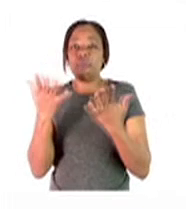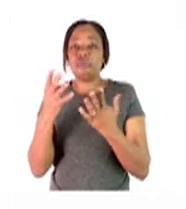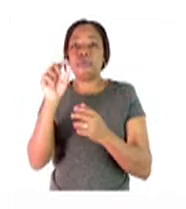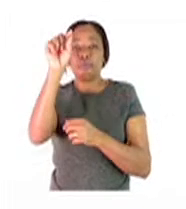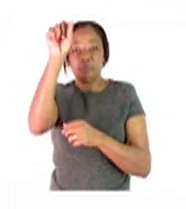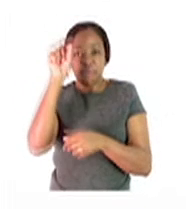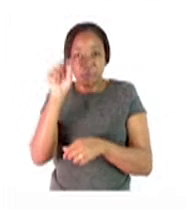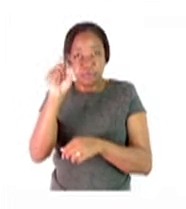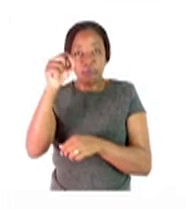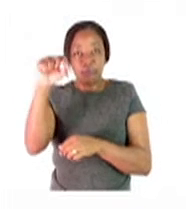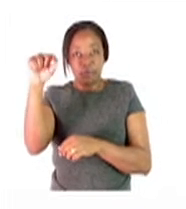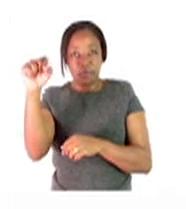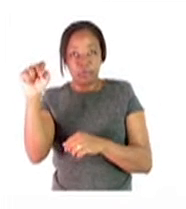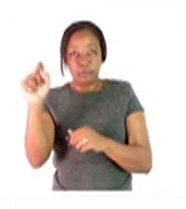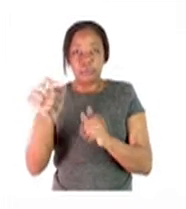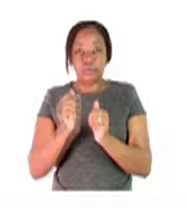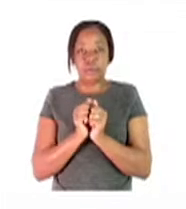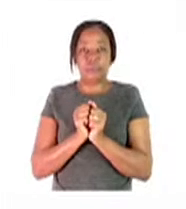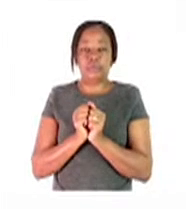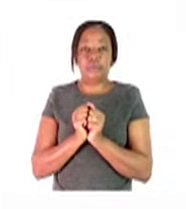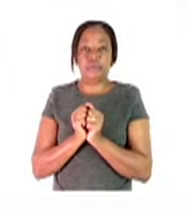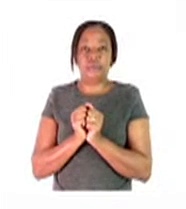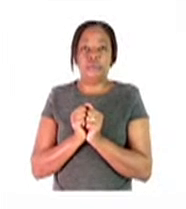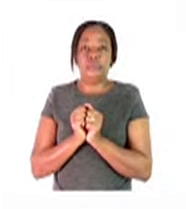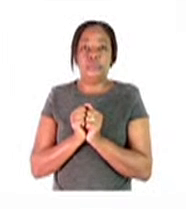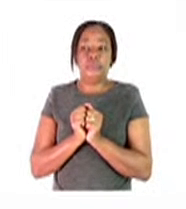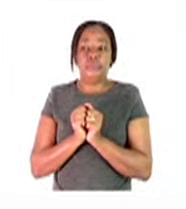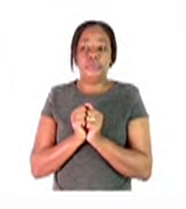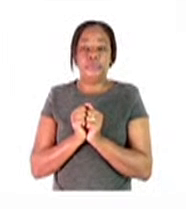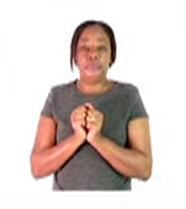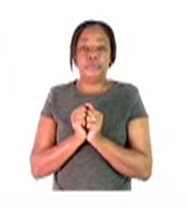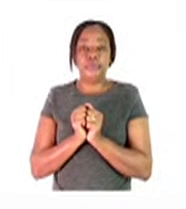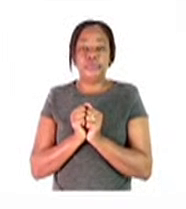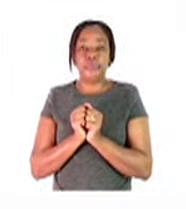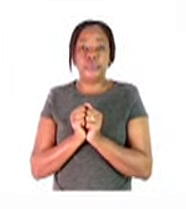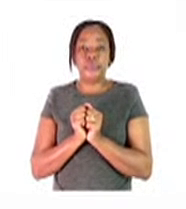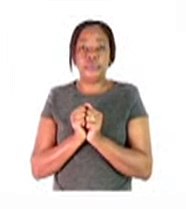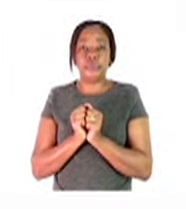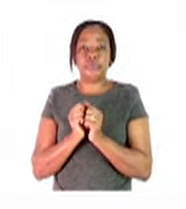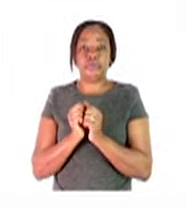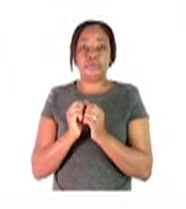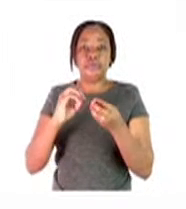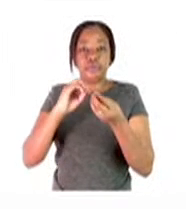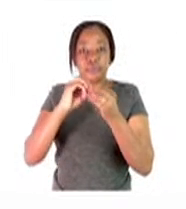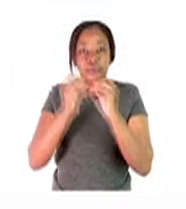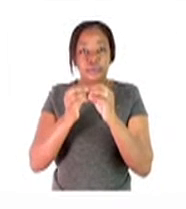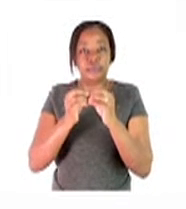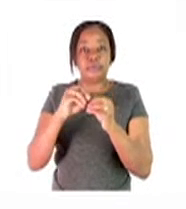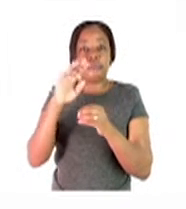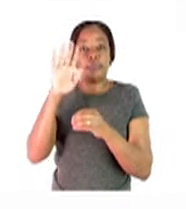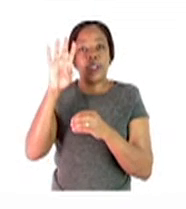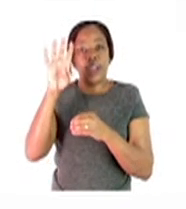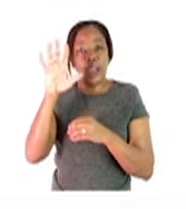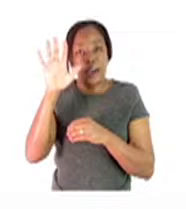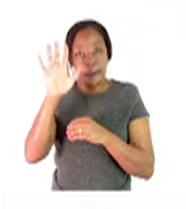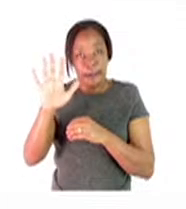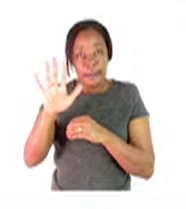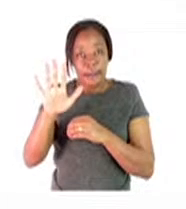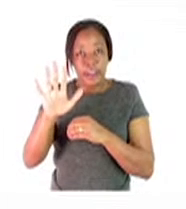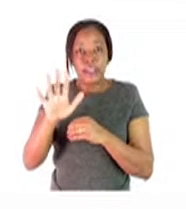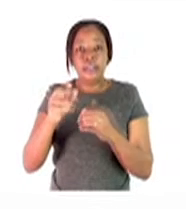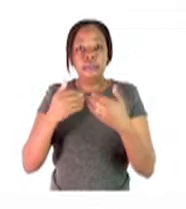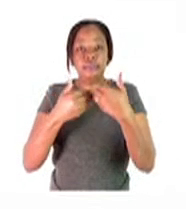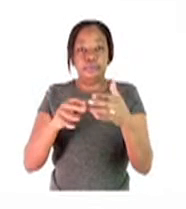Number 4, it's a T, and only one letter is left. Number 5, it starts with an